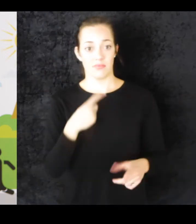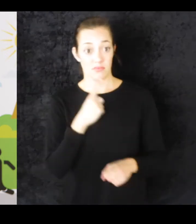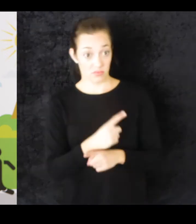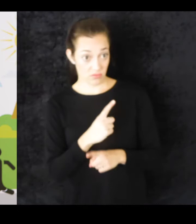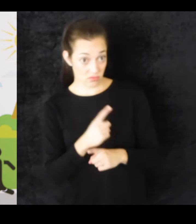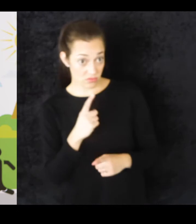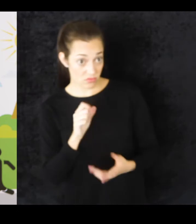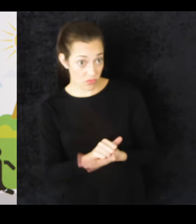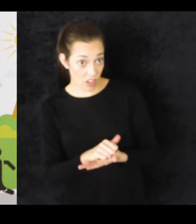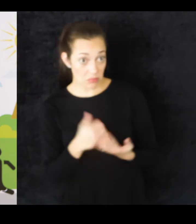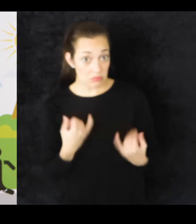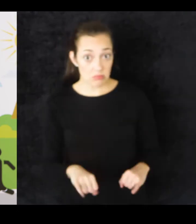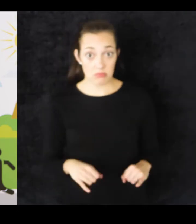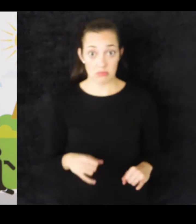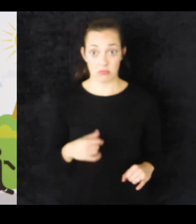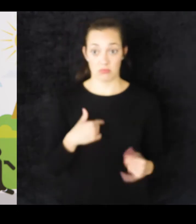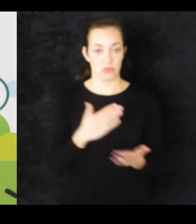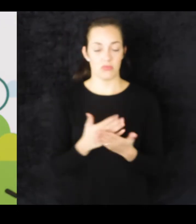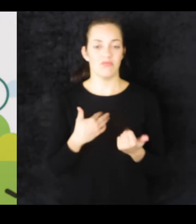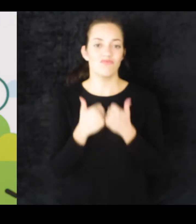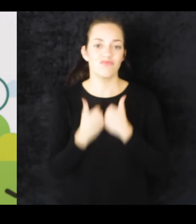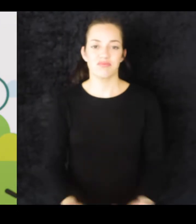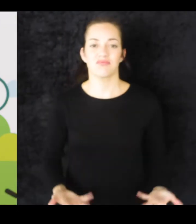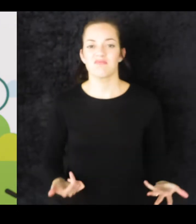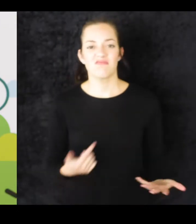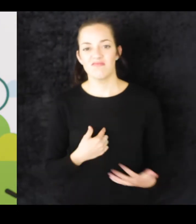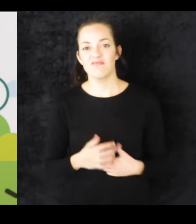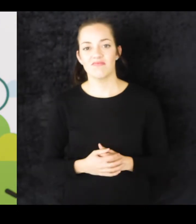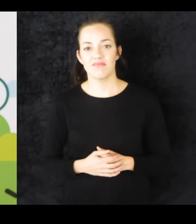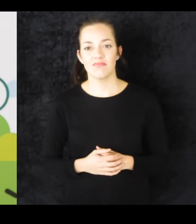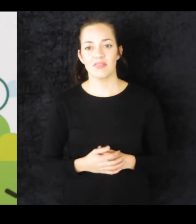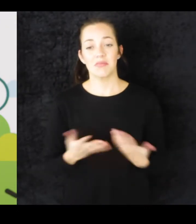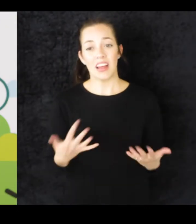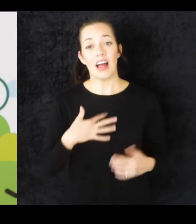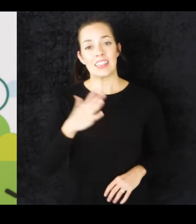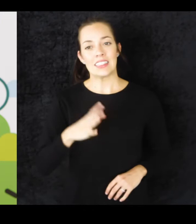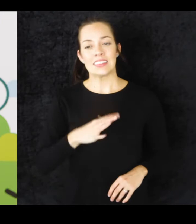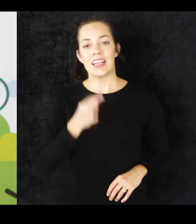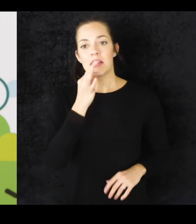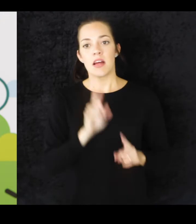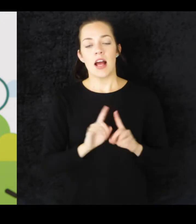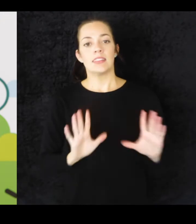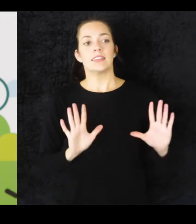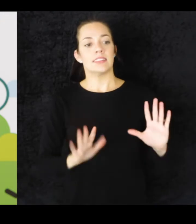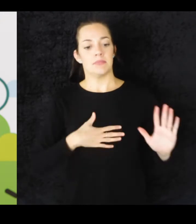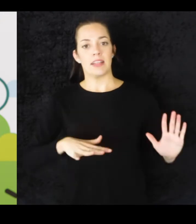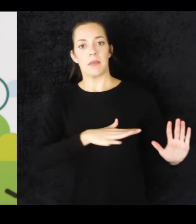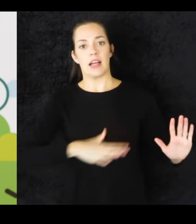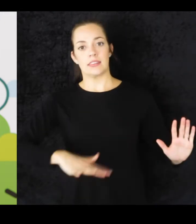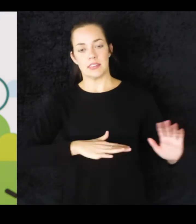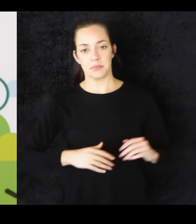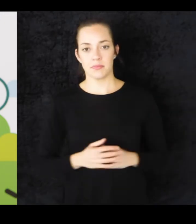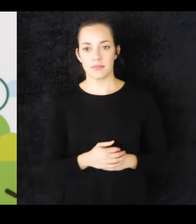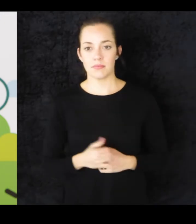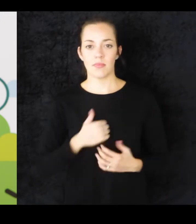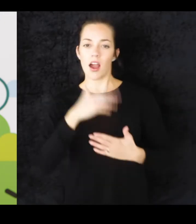time, and I was completely exhausted. I actually do need a bit of space because I am an artist, so I have lots of